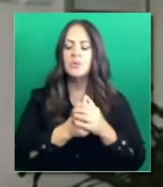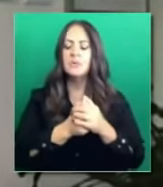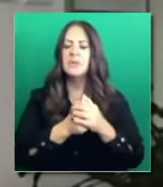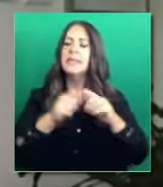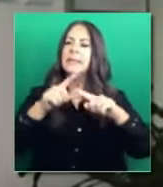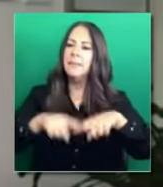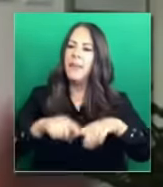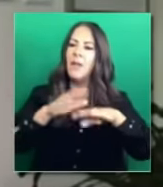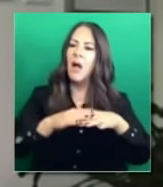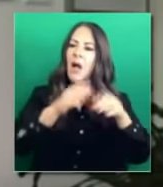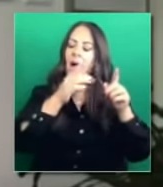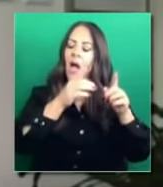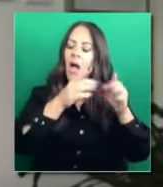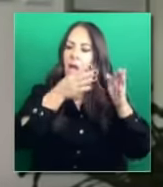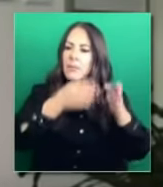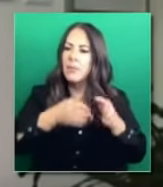the